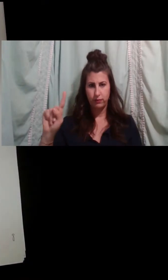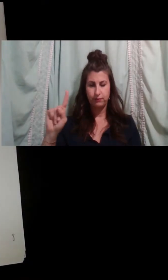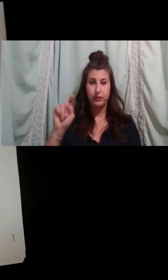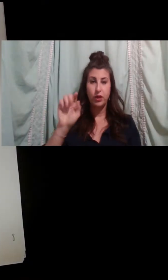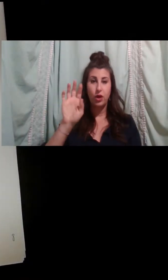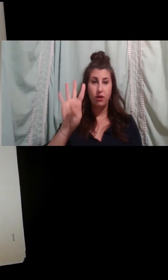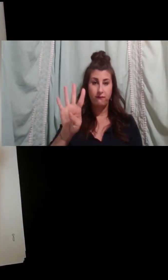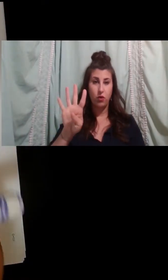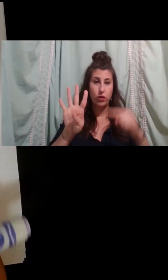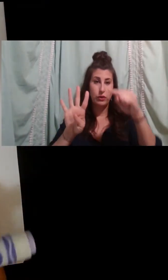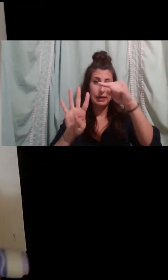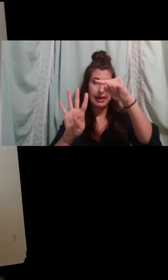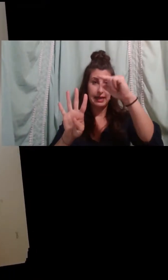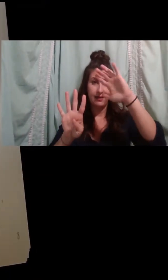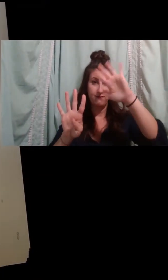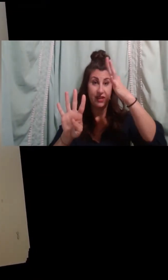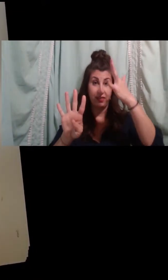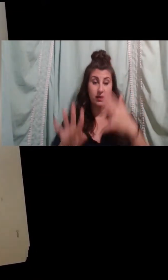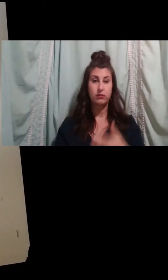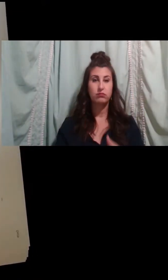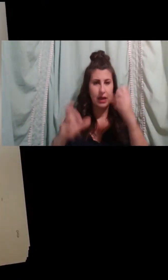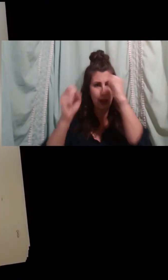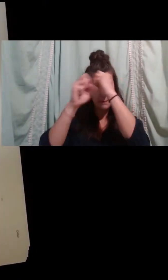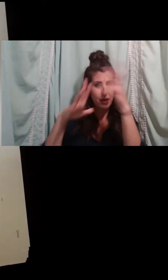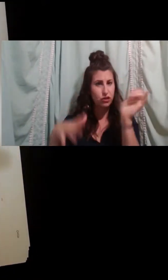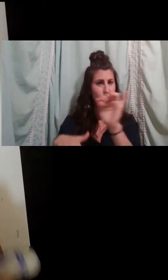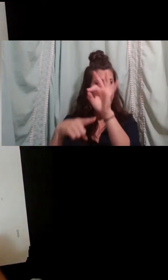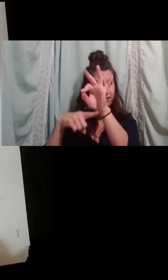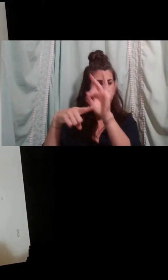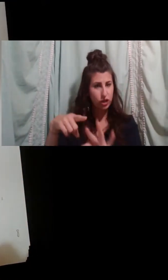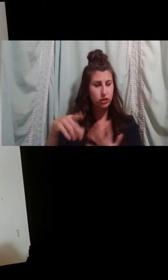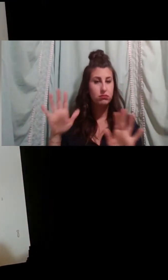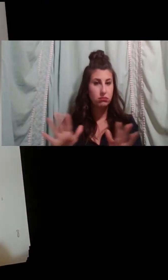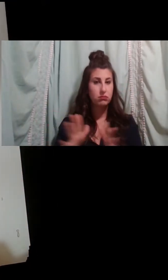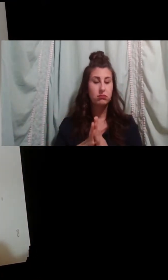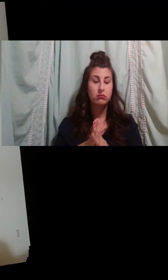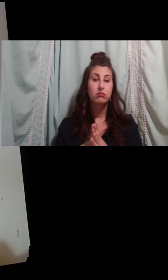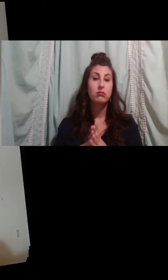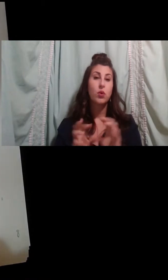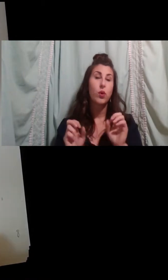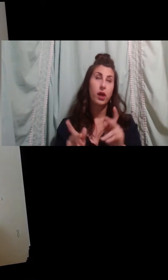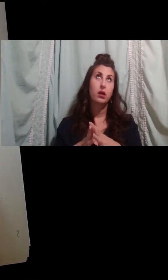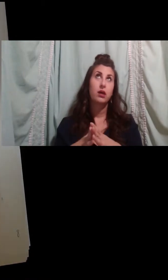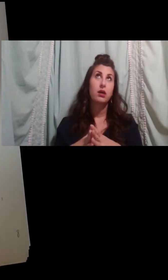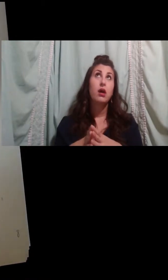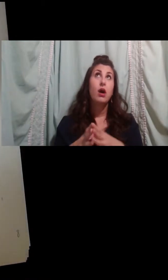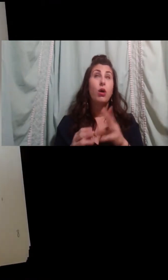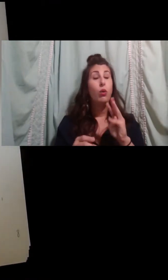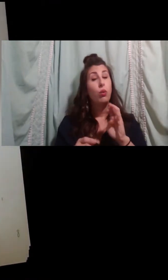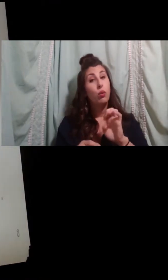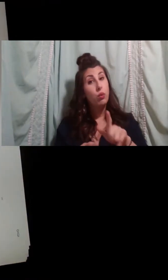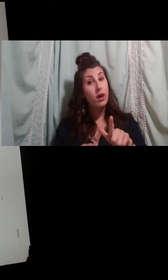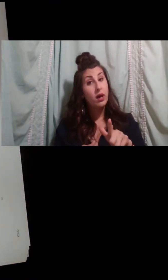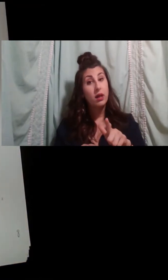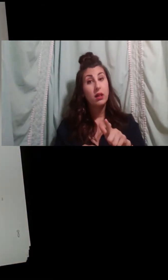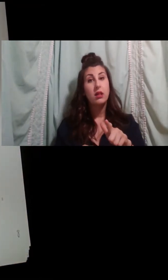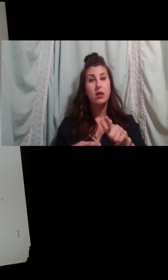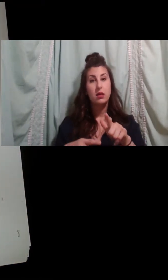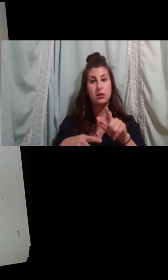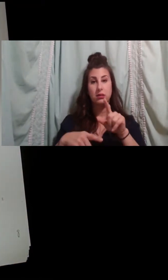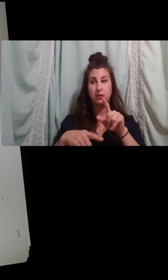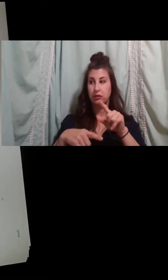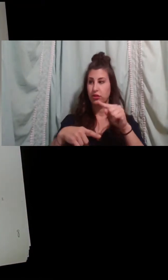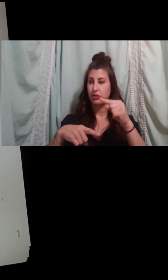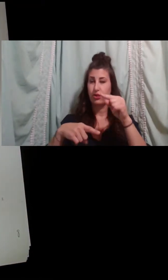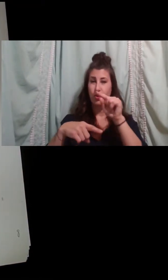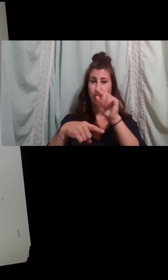for number 1, I have 4 to the negative 5th power. Think of it as a fraction. Okay, well, it's on top, it's